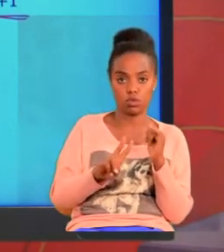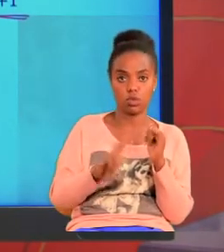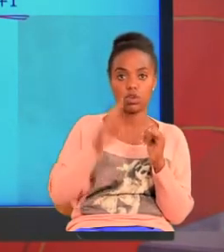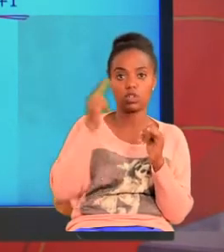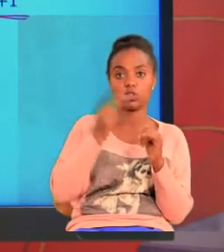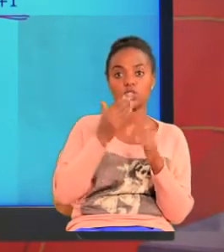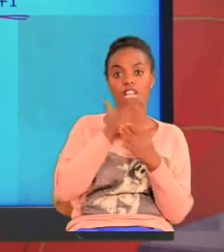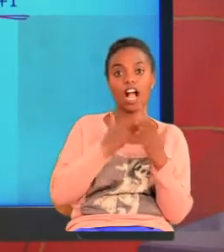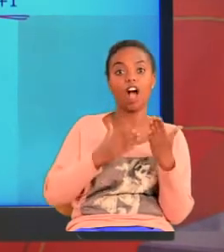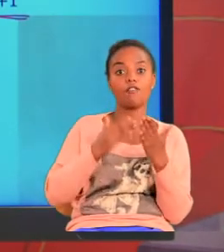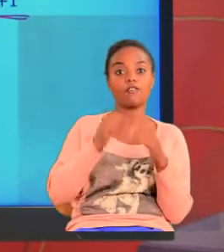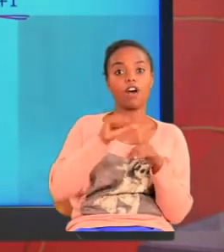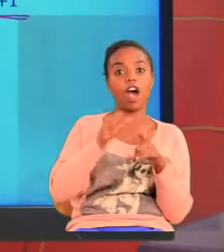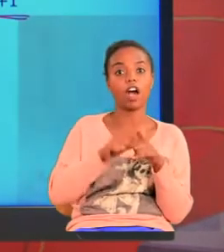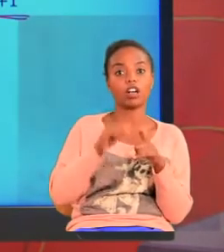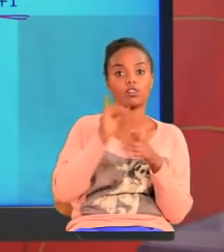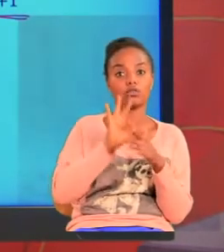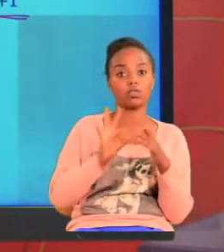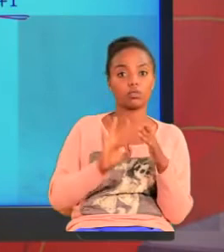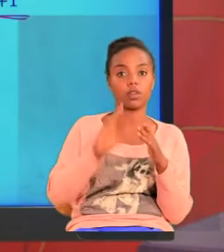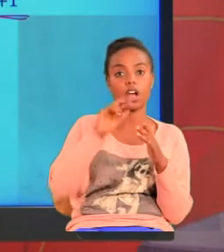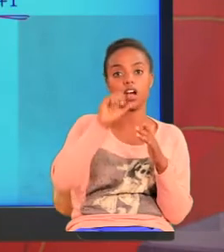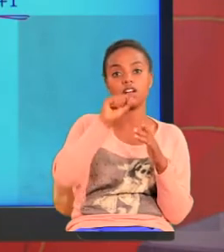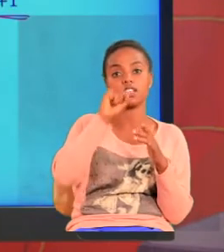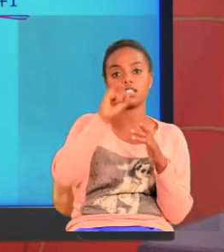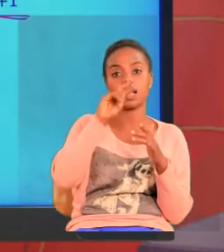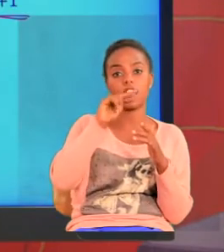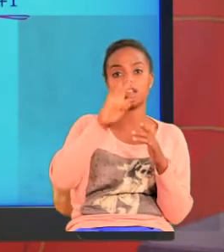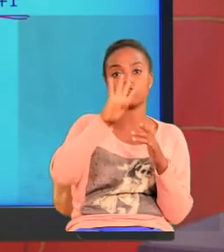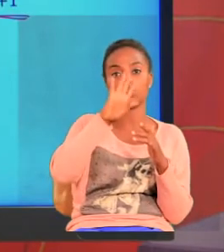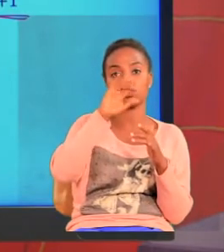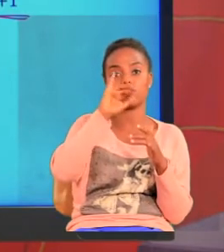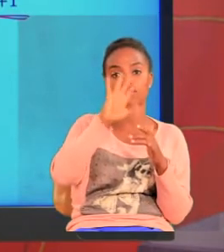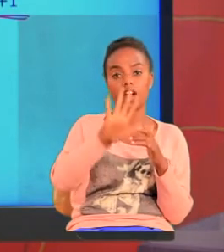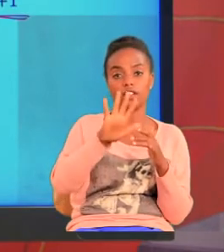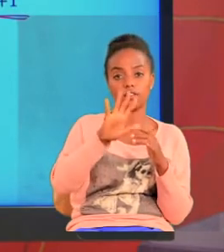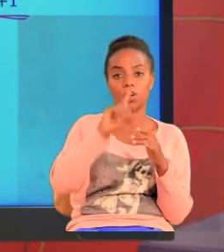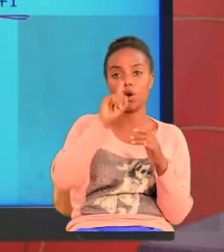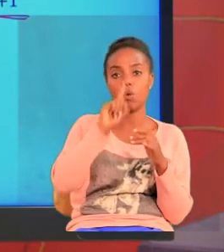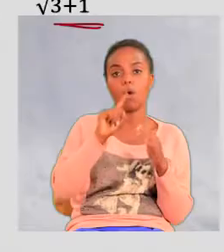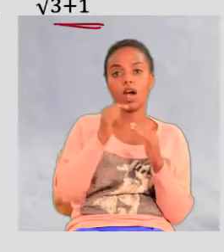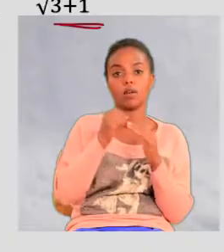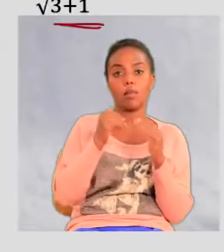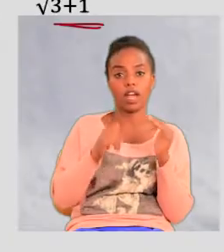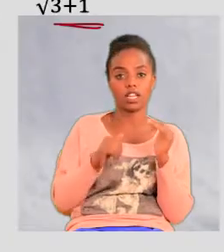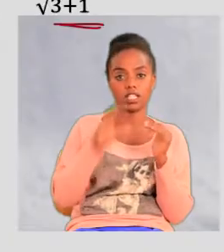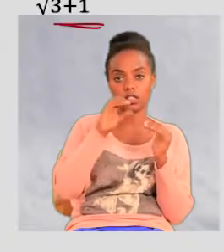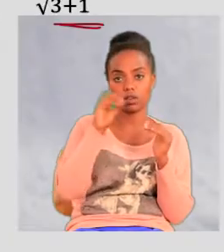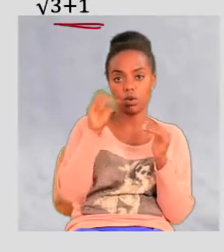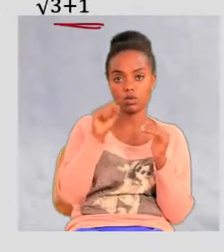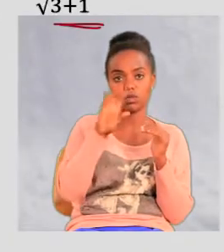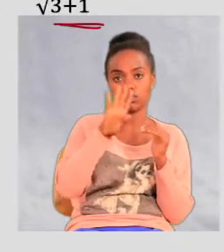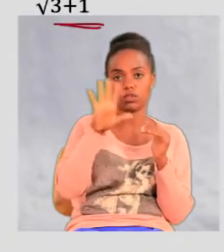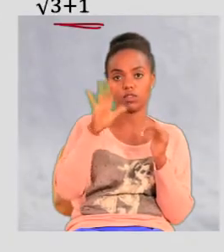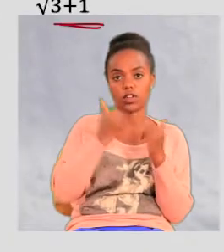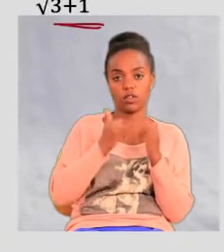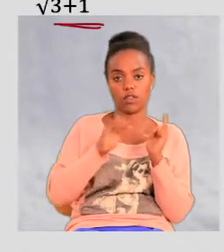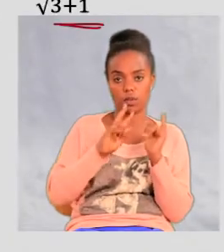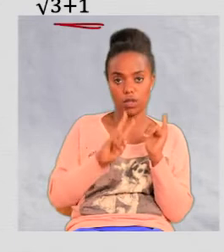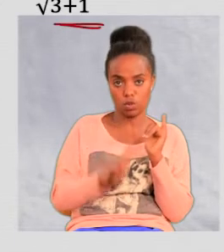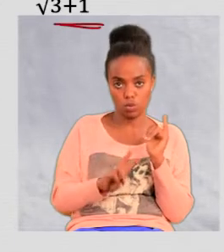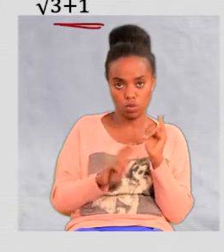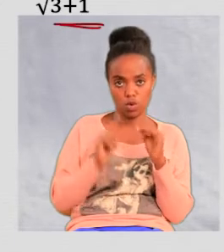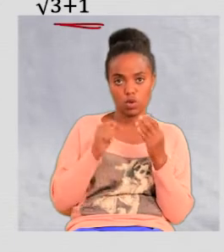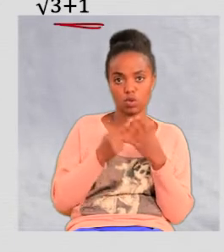half angle formula, sine 45 over 2, this equal to 1 minus cosine of cos 45 divided by 2.